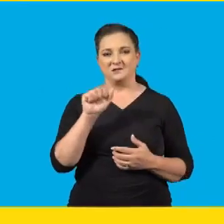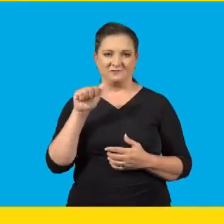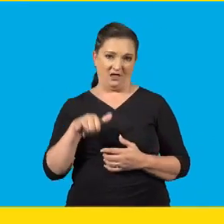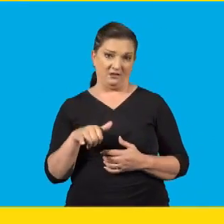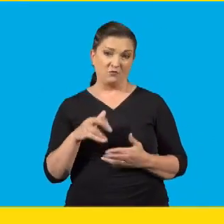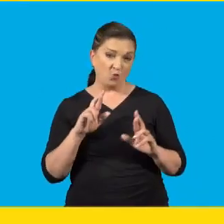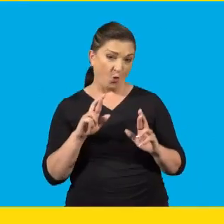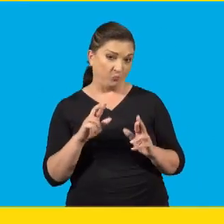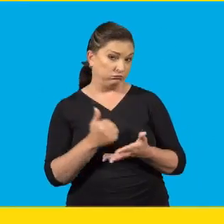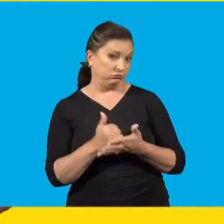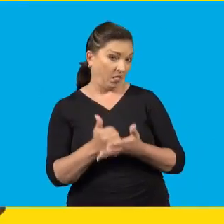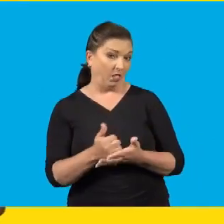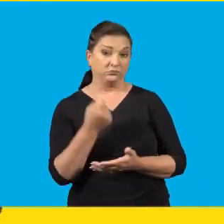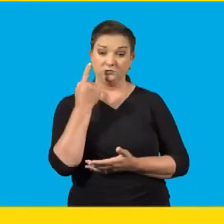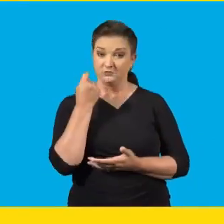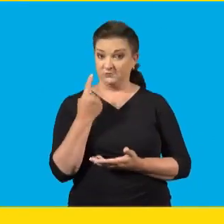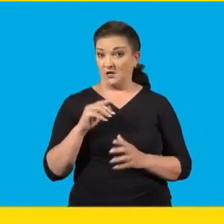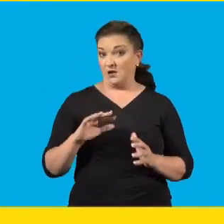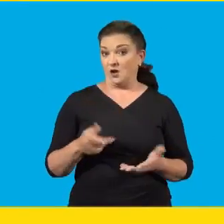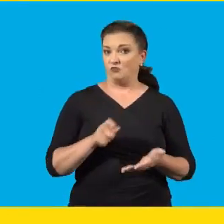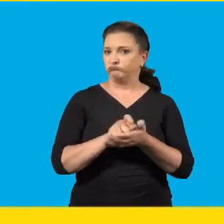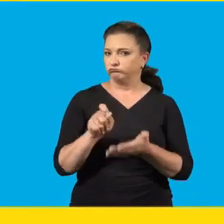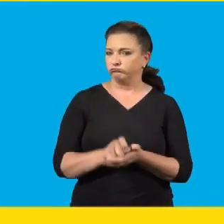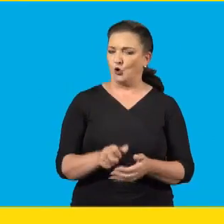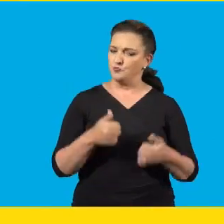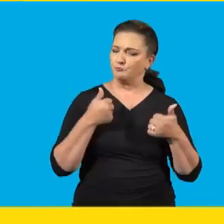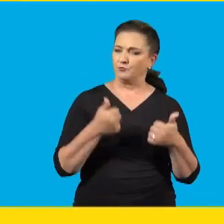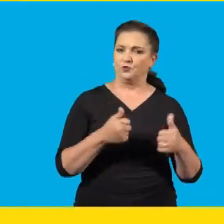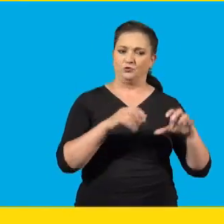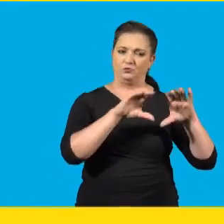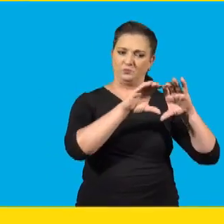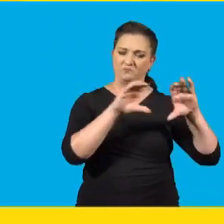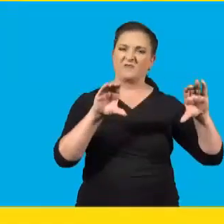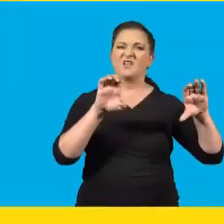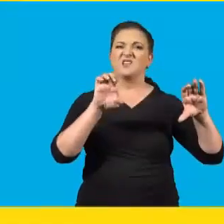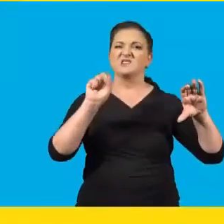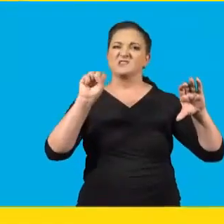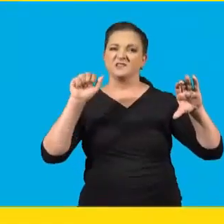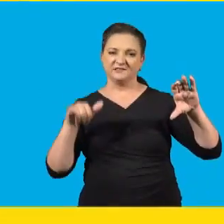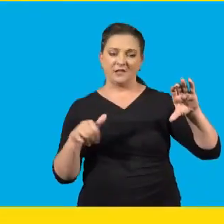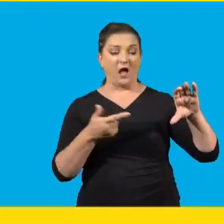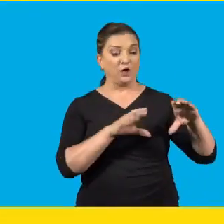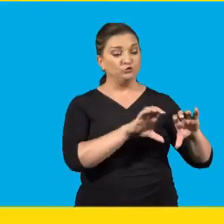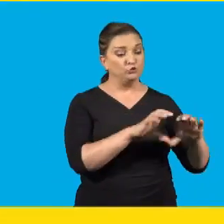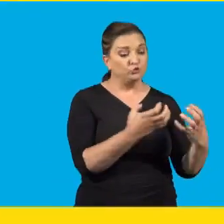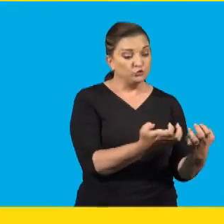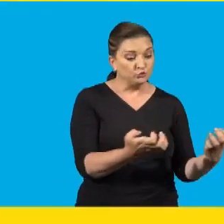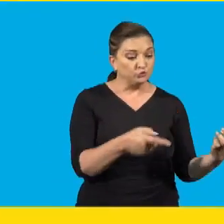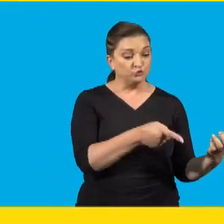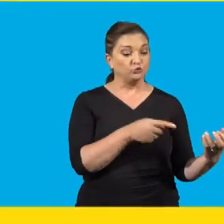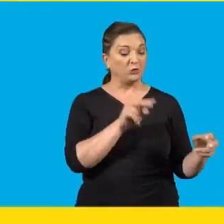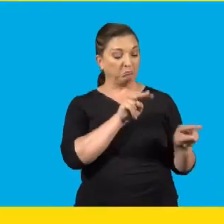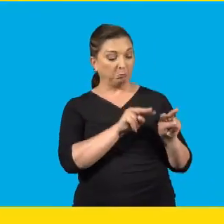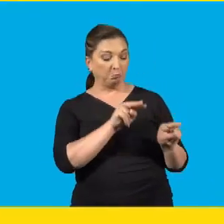essay. I hope that has helped you understand how to write a good essay and interpret sources